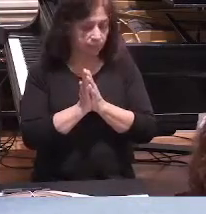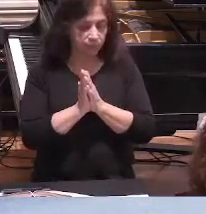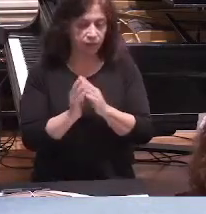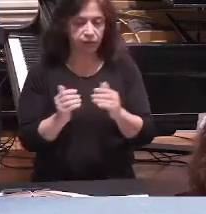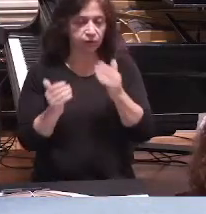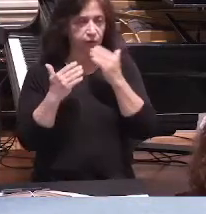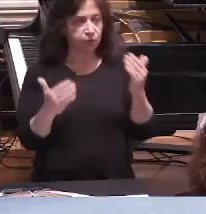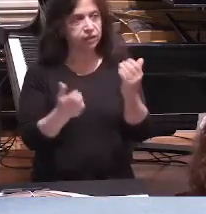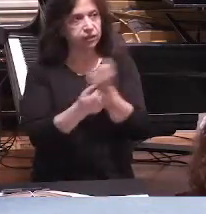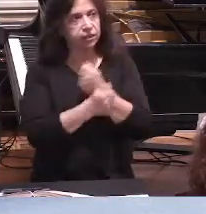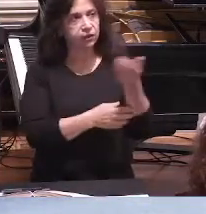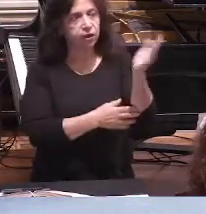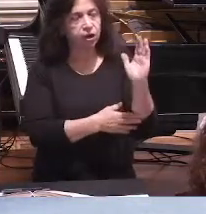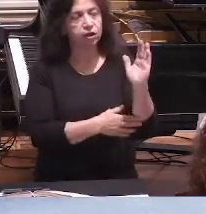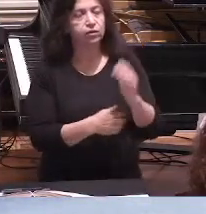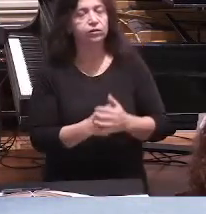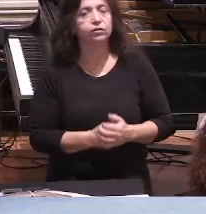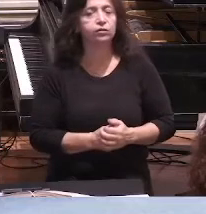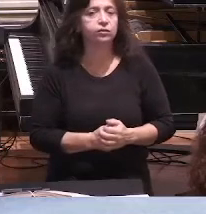Gracious and loving God,